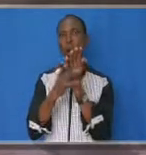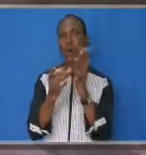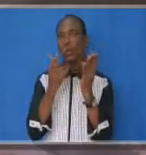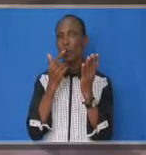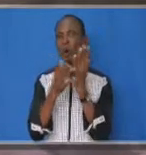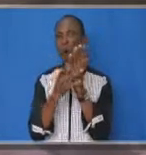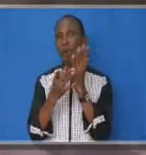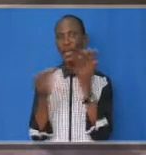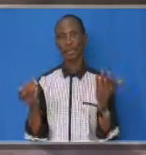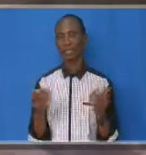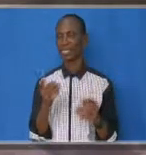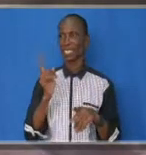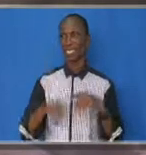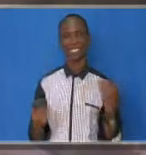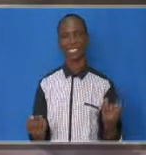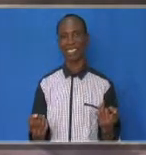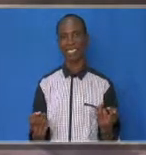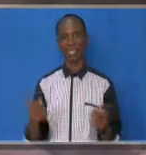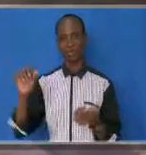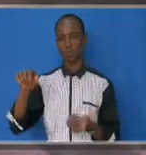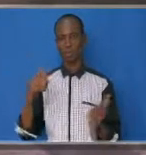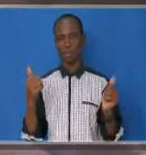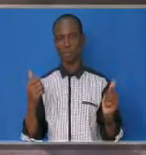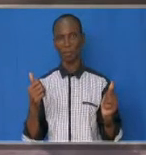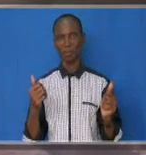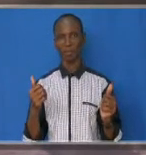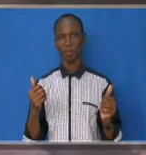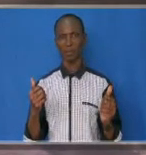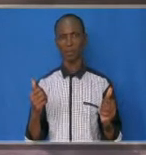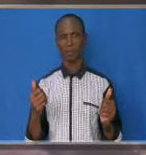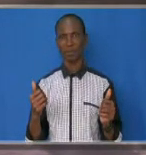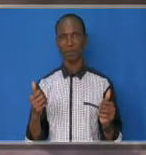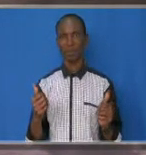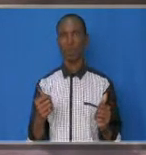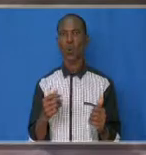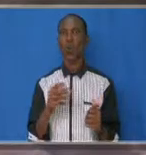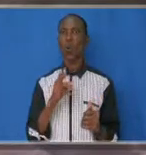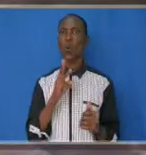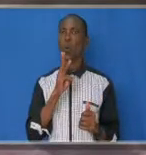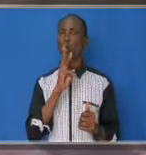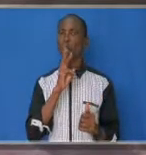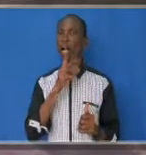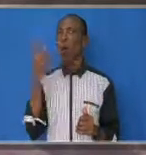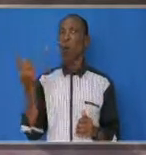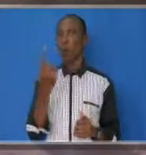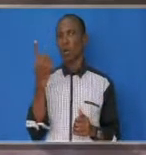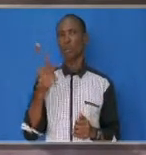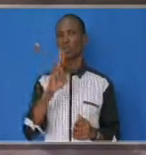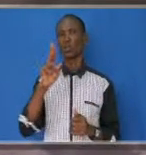sprinkled. He did not say, therefore we were poured, or we were flagged.